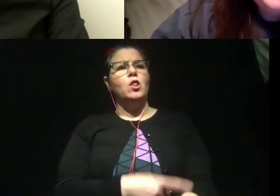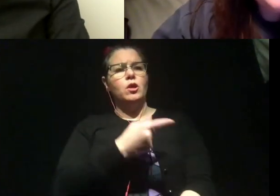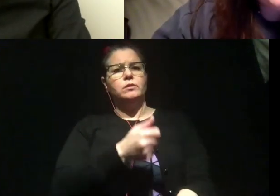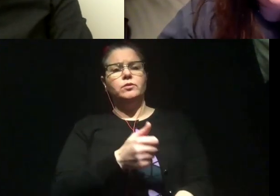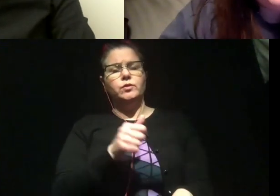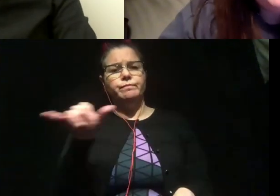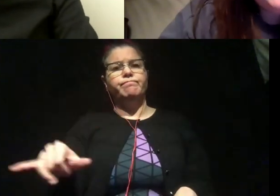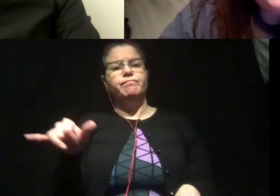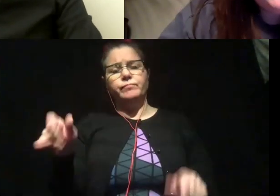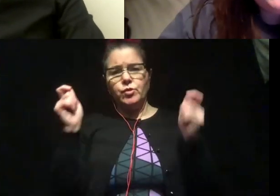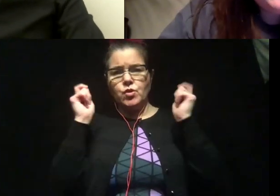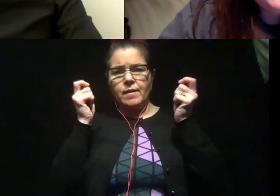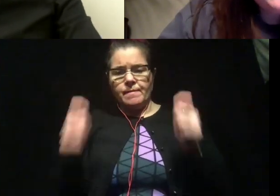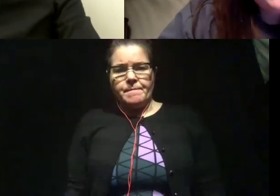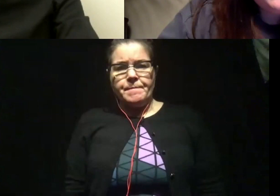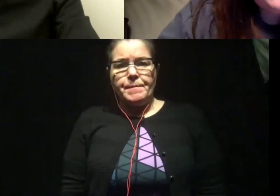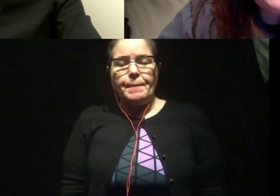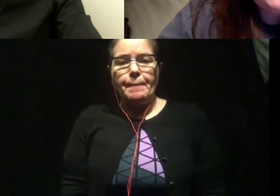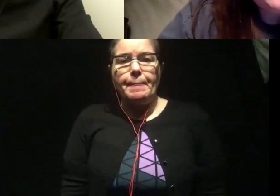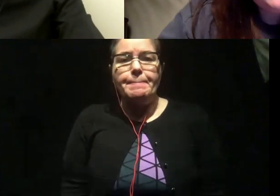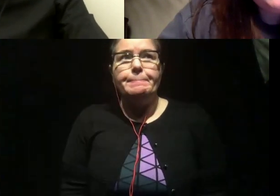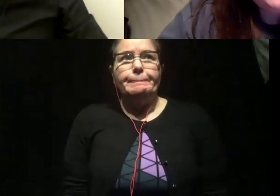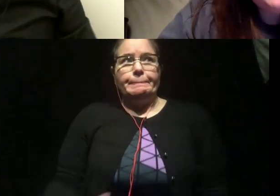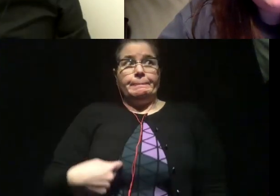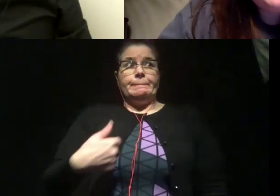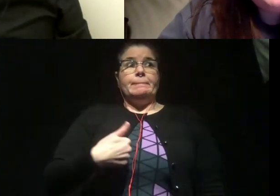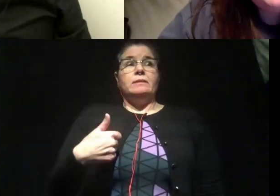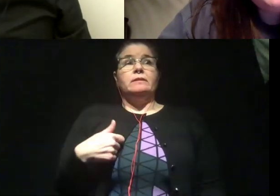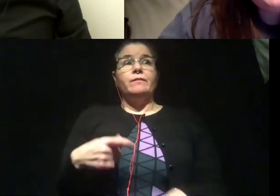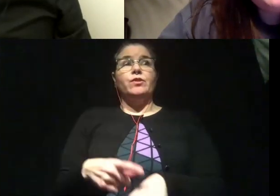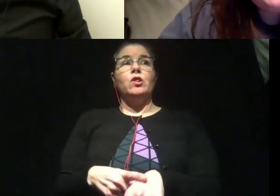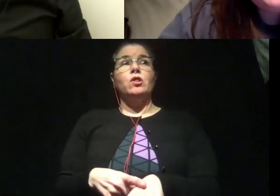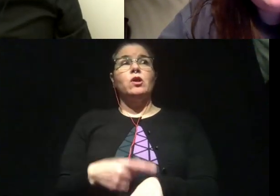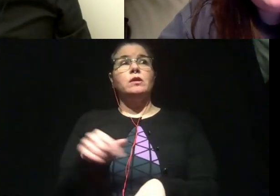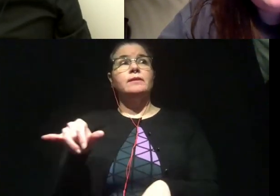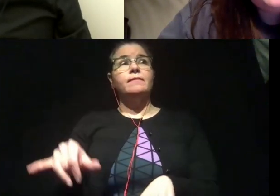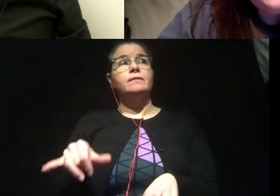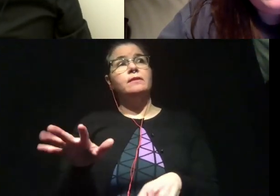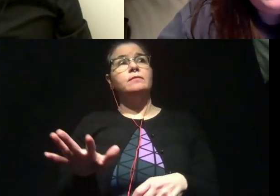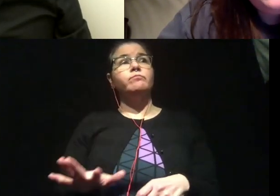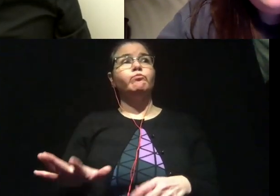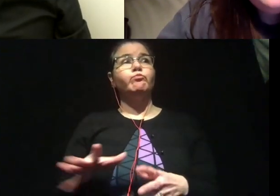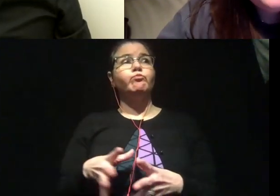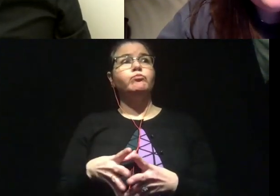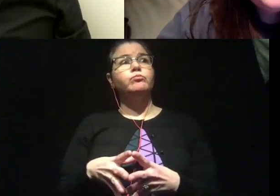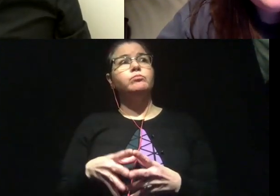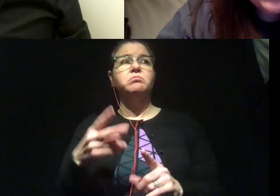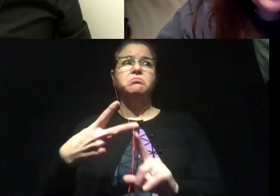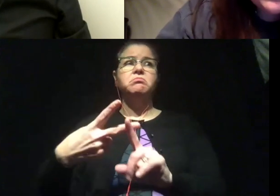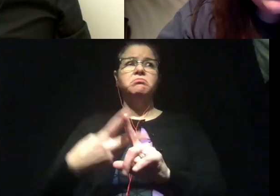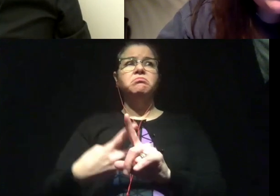in Greenland? The longest I've gone in Greenland has been about close to 2